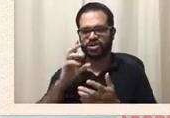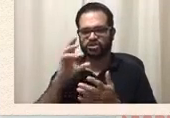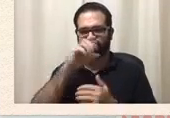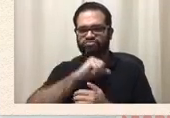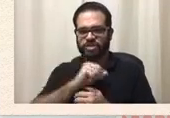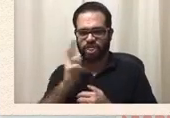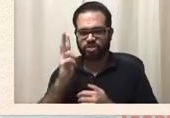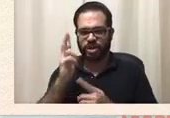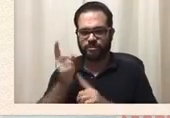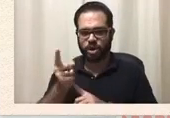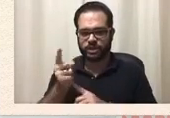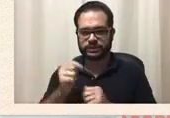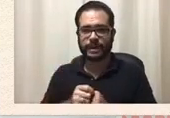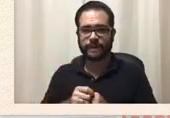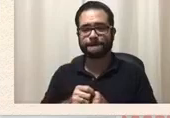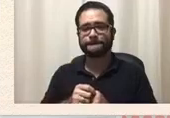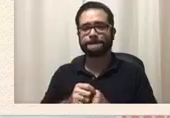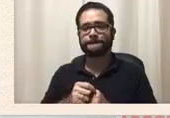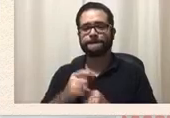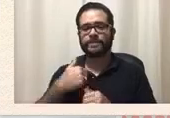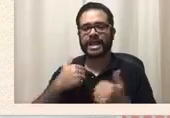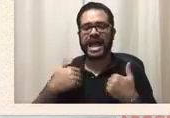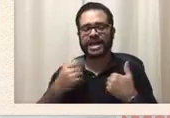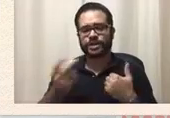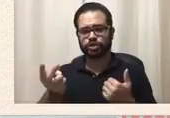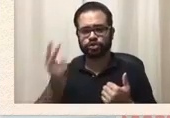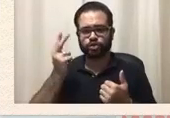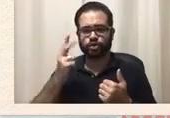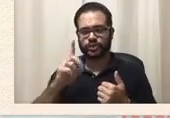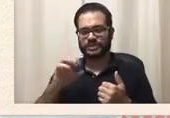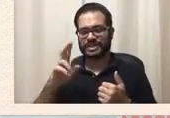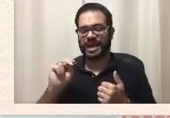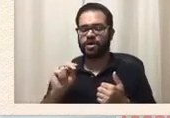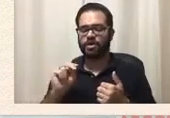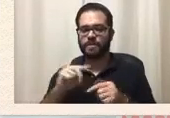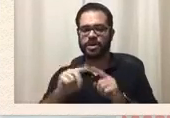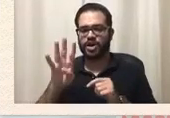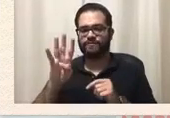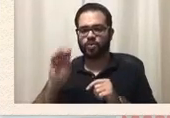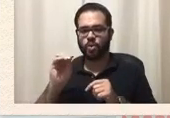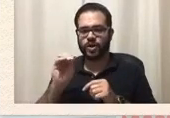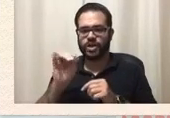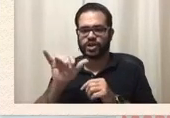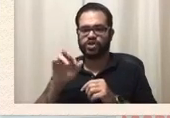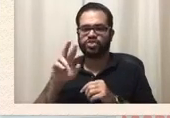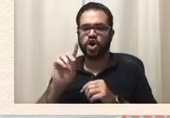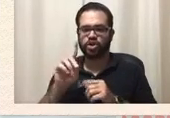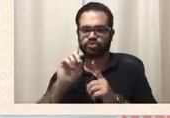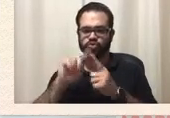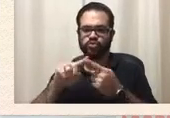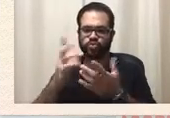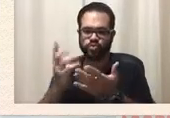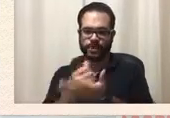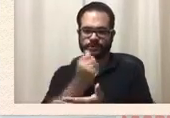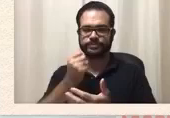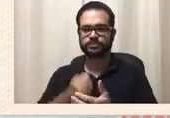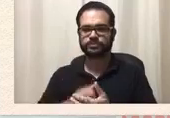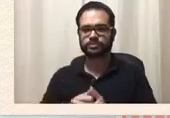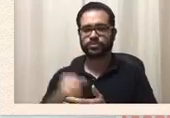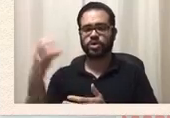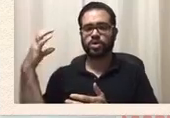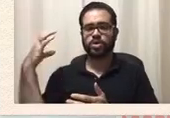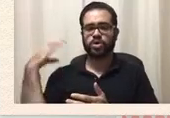We had 2 downs and 40 yards to go to win the game. The coach called an